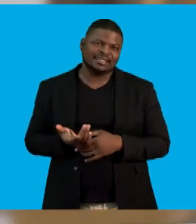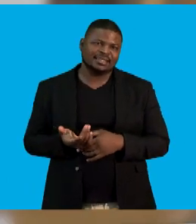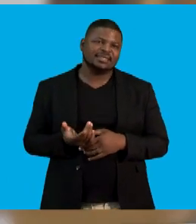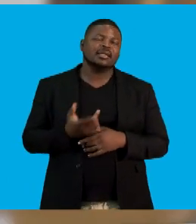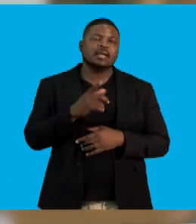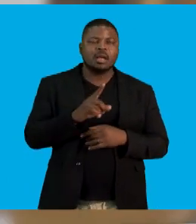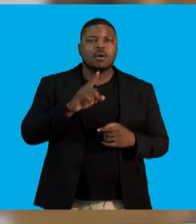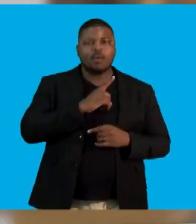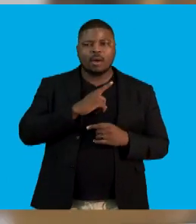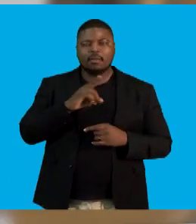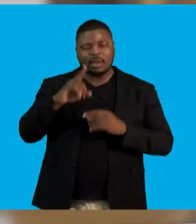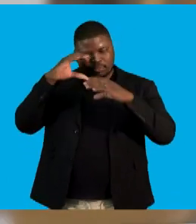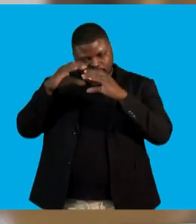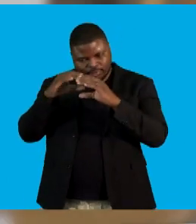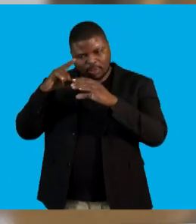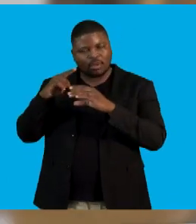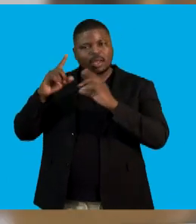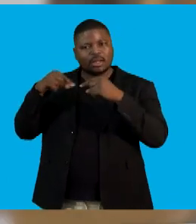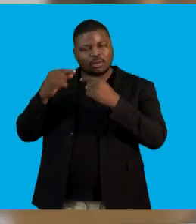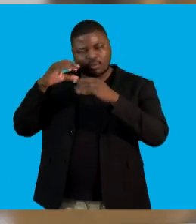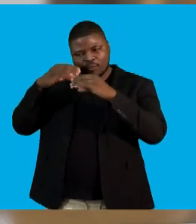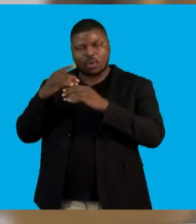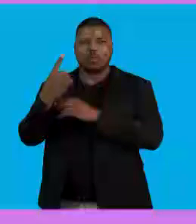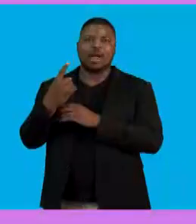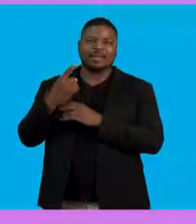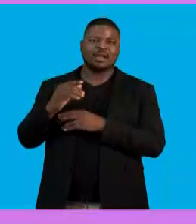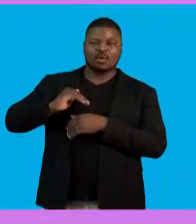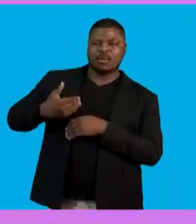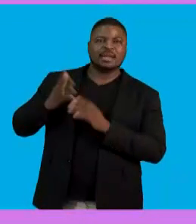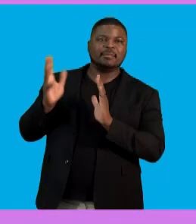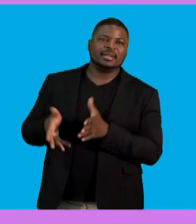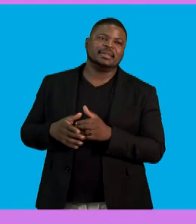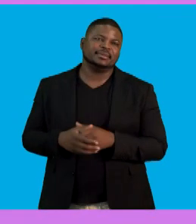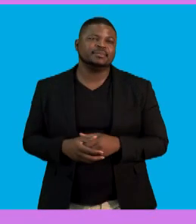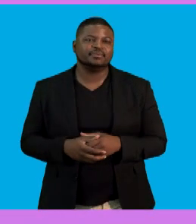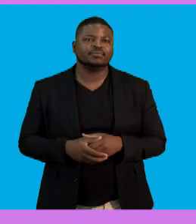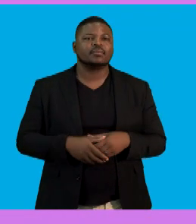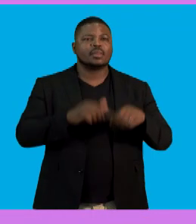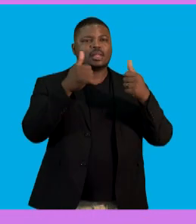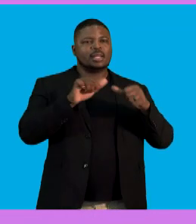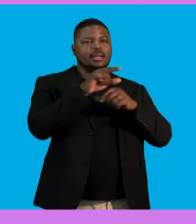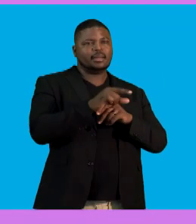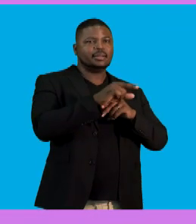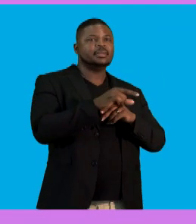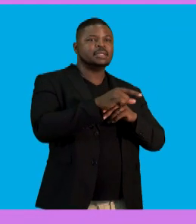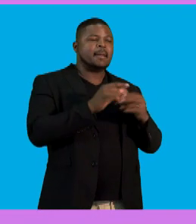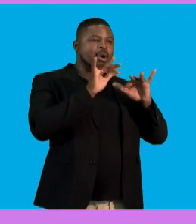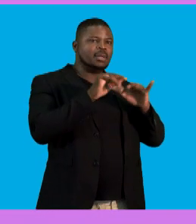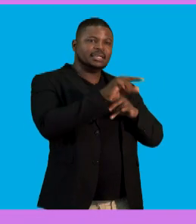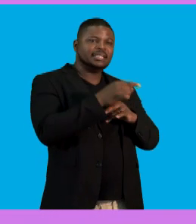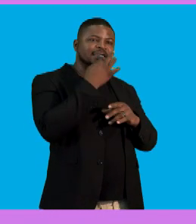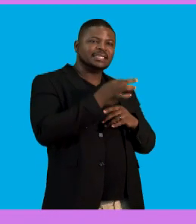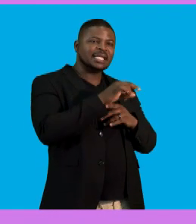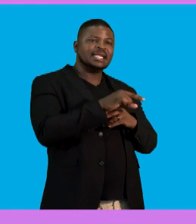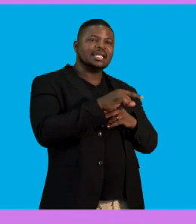of males and females. And finally now, learners' favorite soccer team. Okay, people between